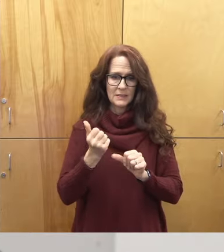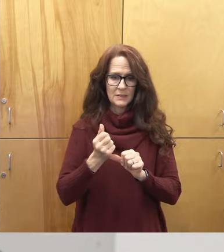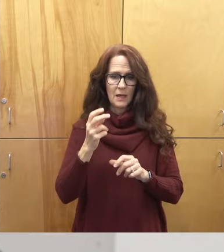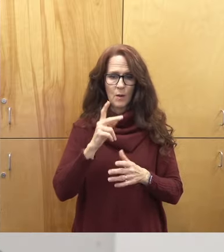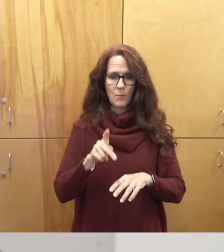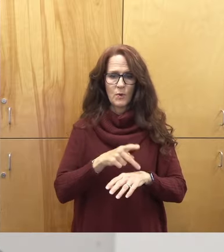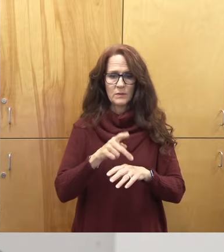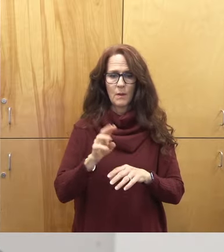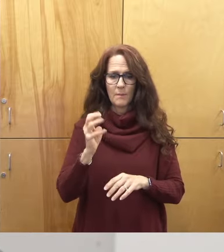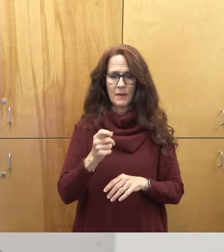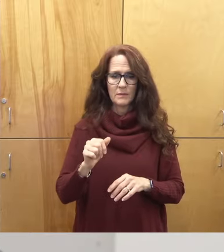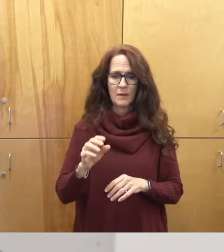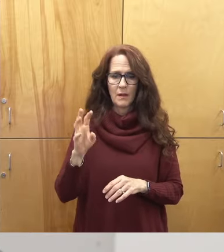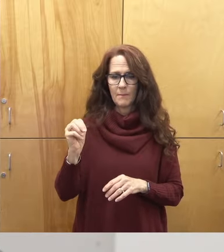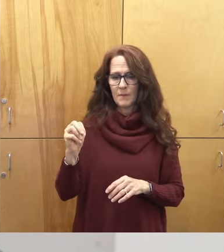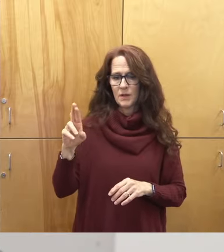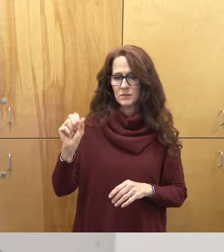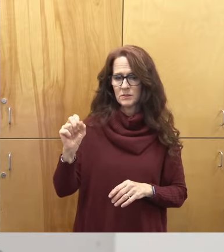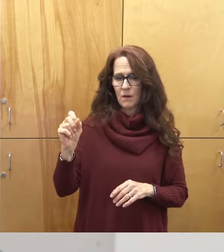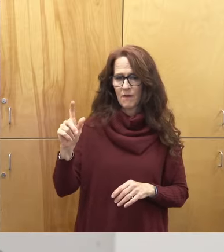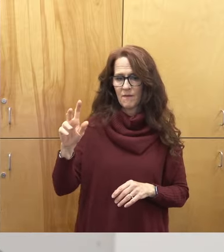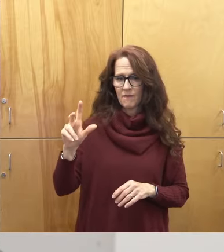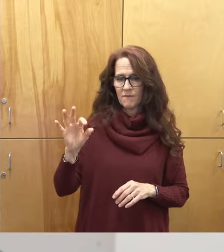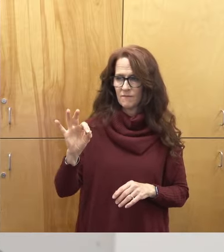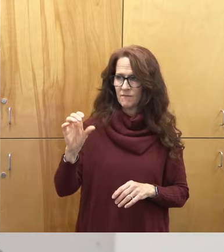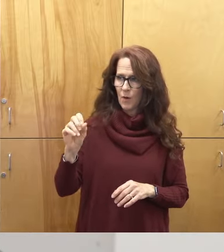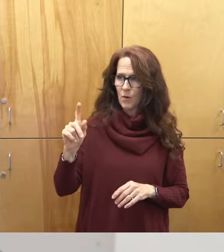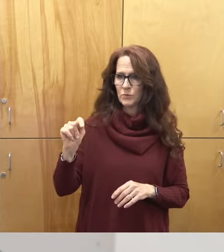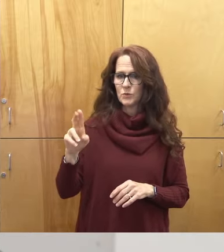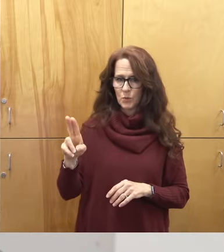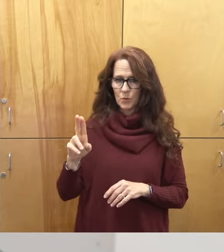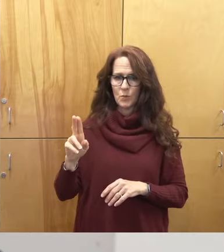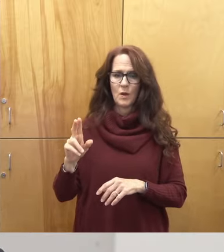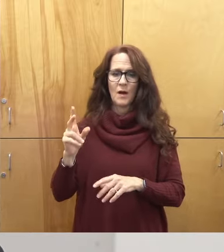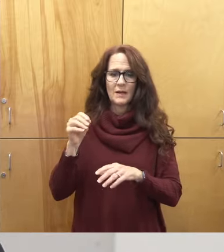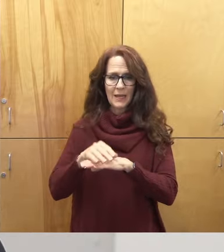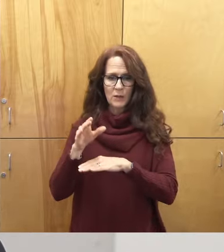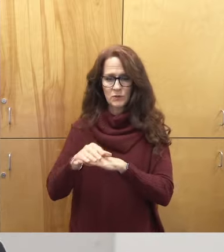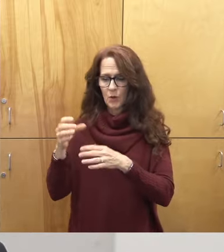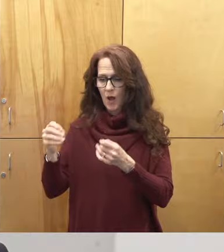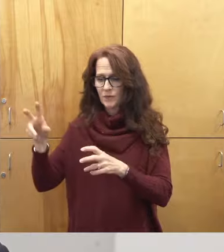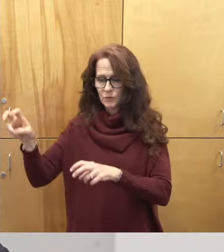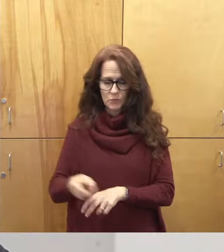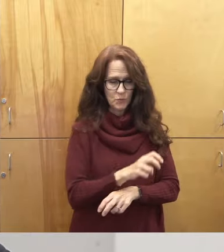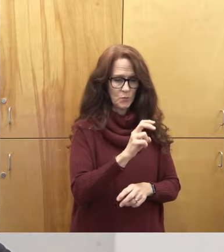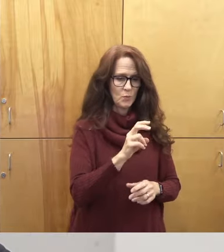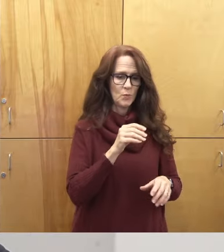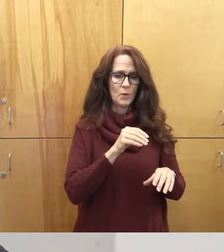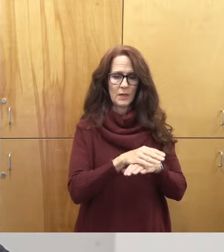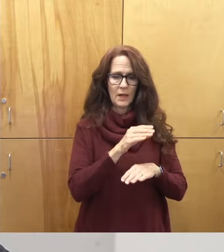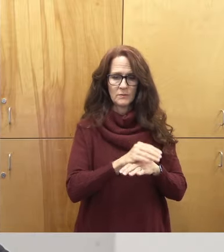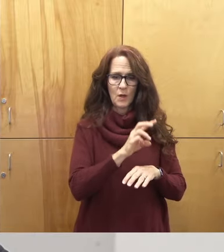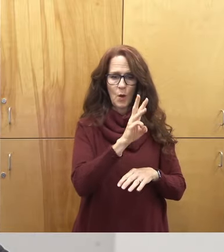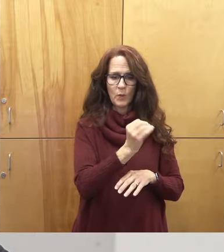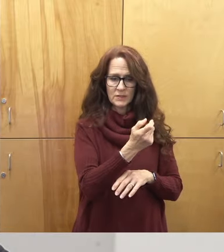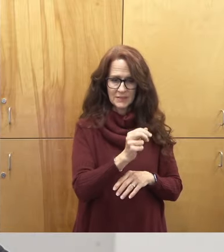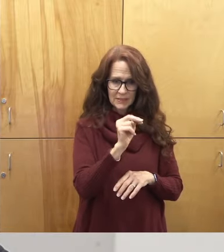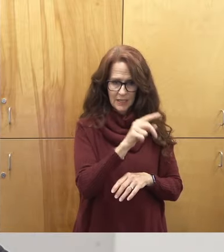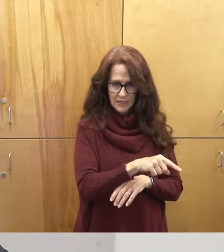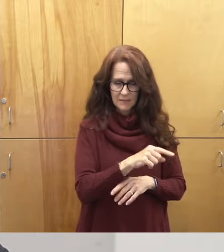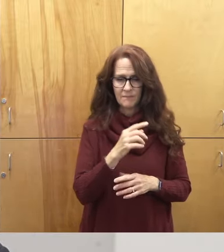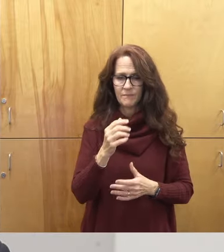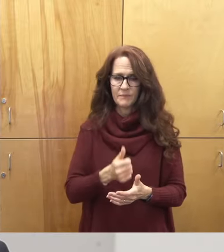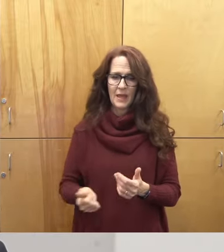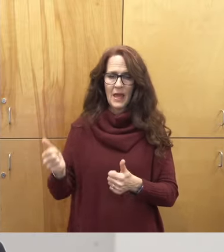Will Safotu, counselor in the secondary office to assistant principal Wilson. Cheryl Duffelmeyer, counselor secondary office to head